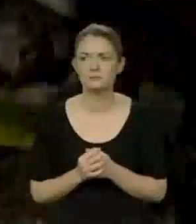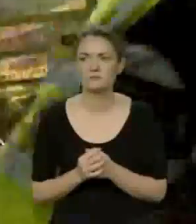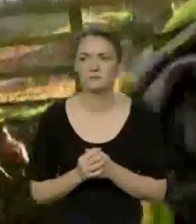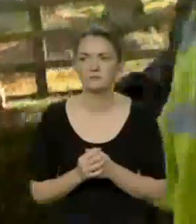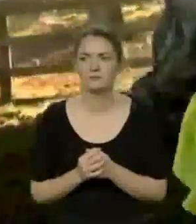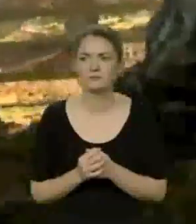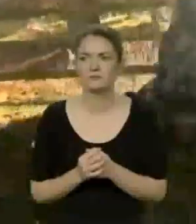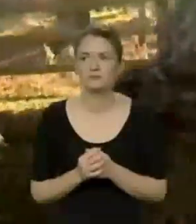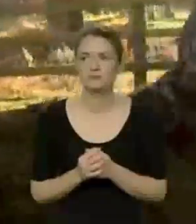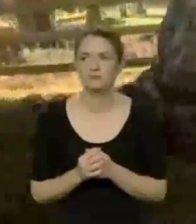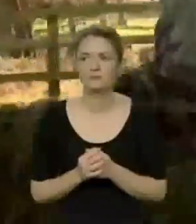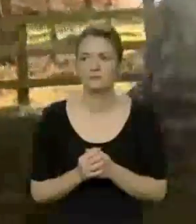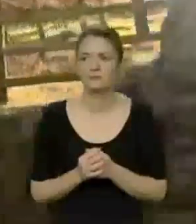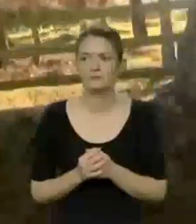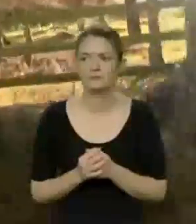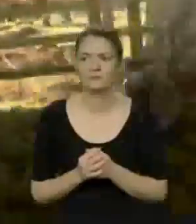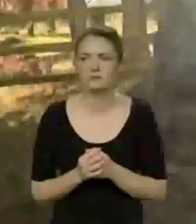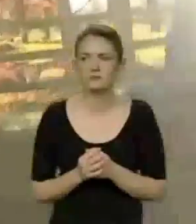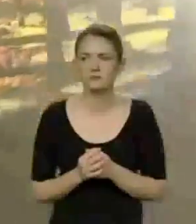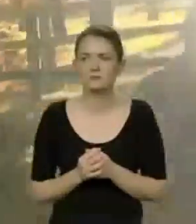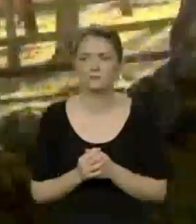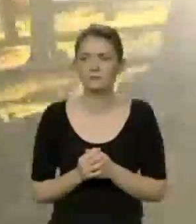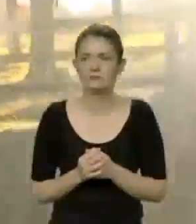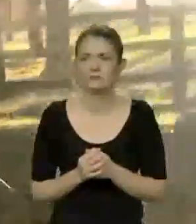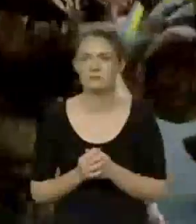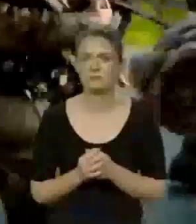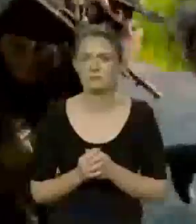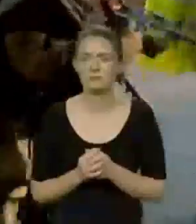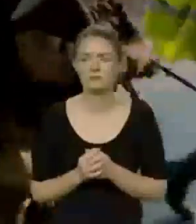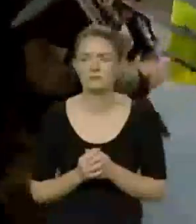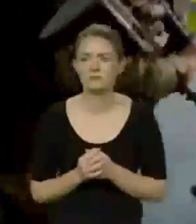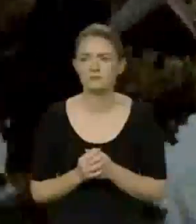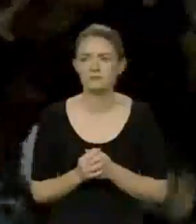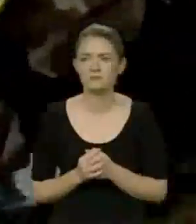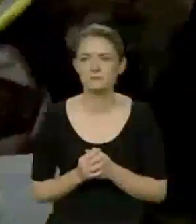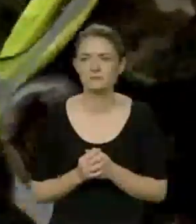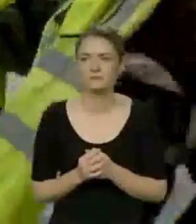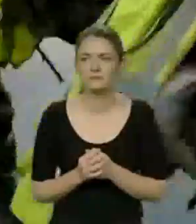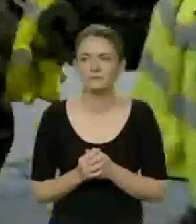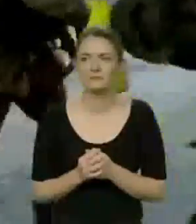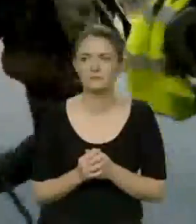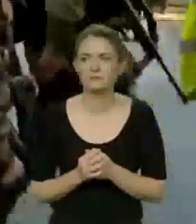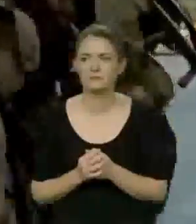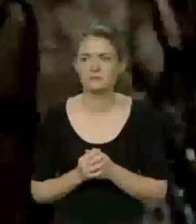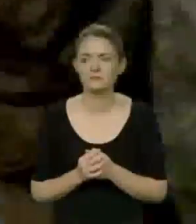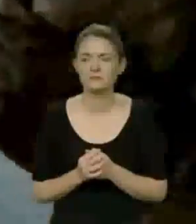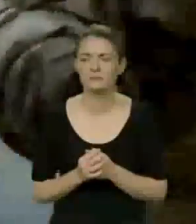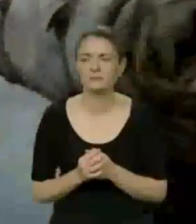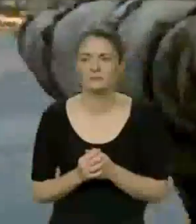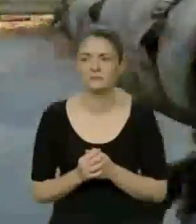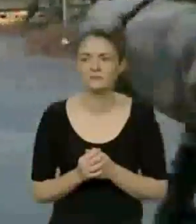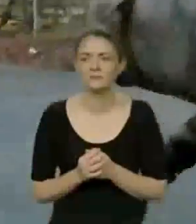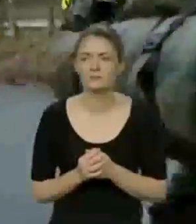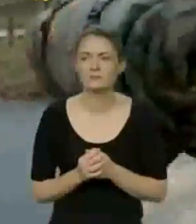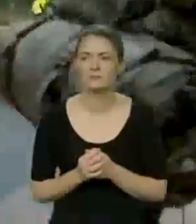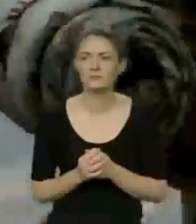Stay inside, Ryan. Come on, you need to listen to me now, Jolie, get up there. Do it, Come on, Ryan, get up there. Come on now, Ryan, get up there. Look at the